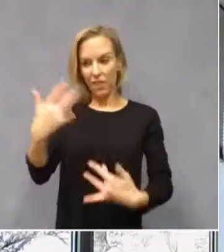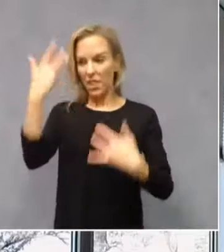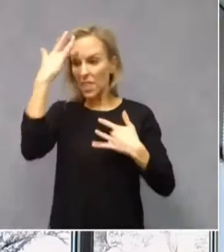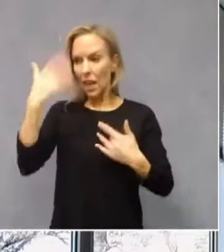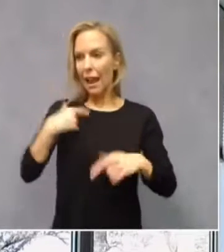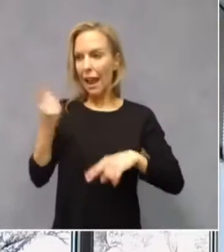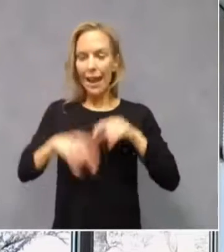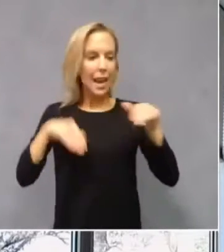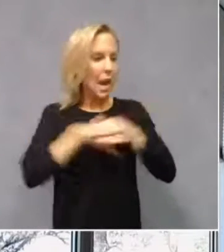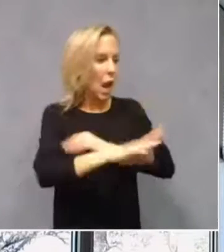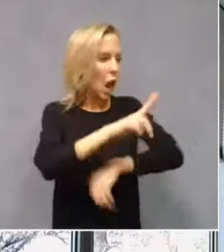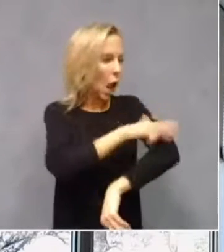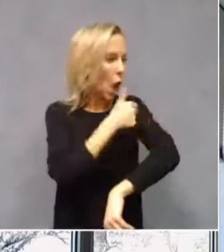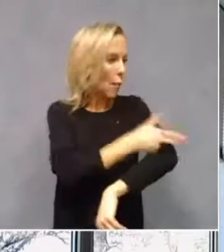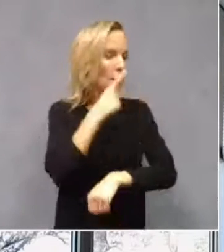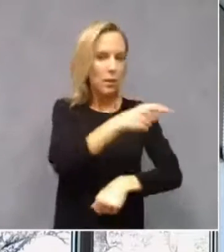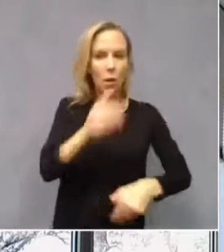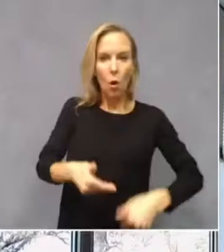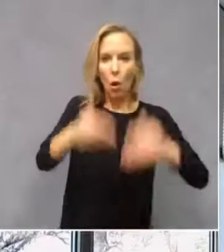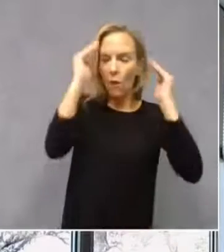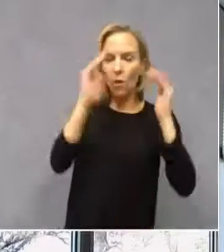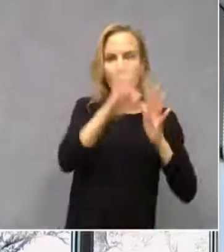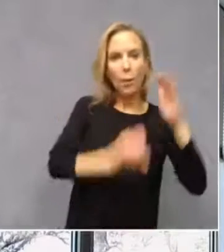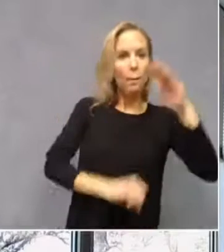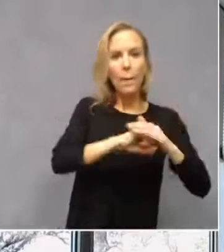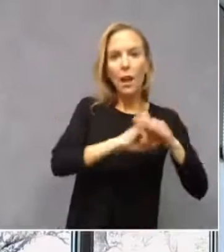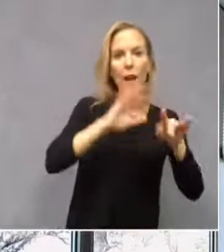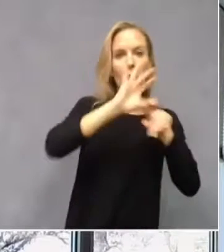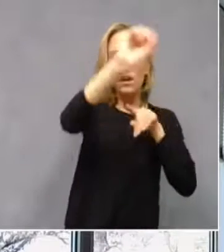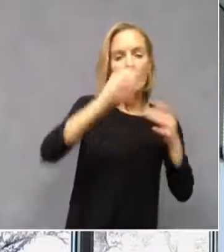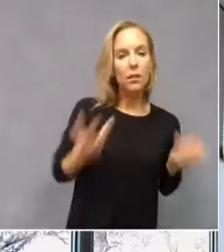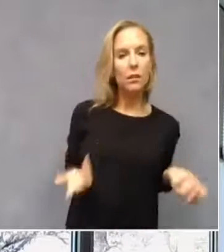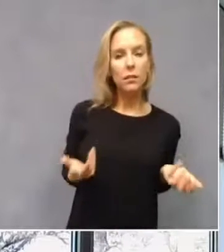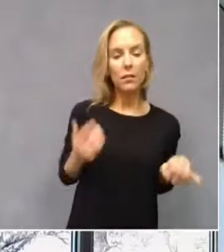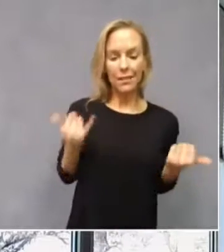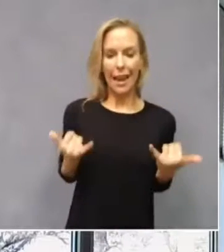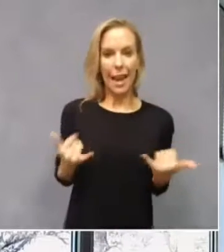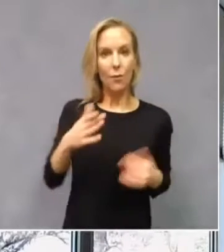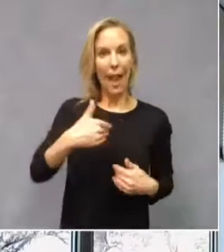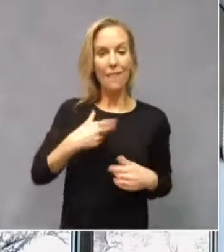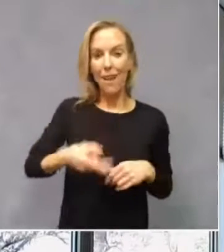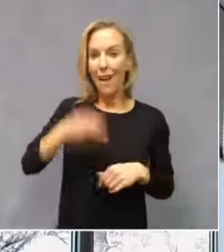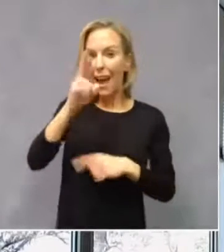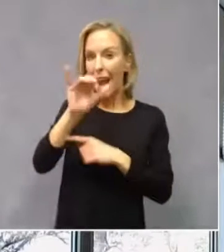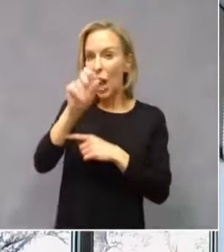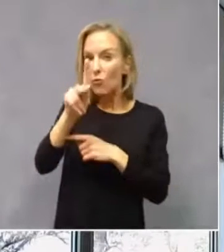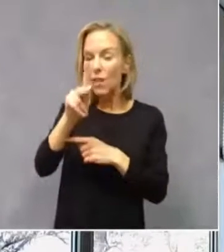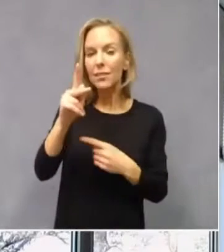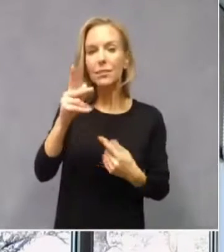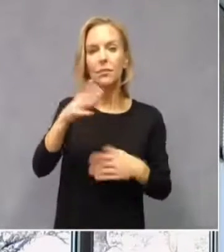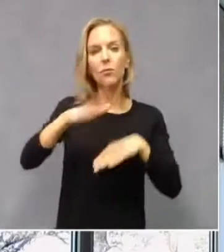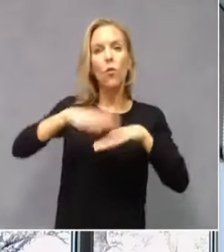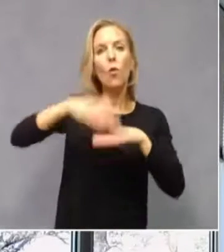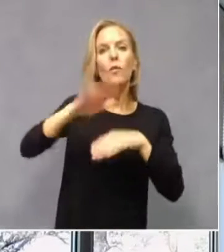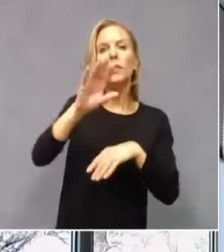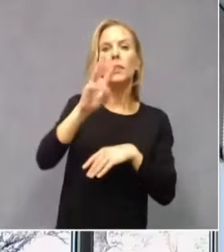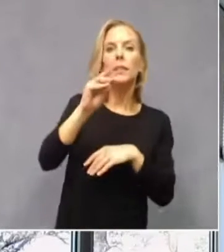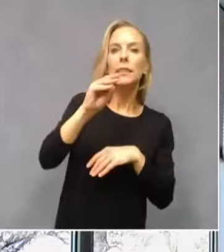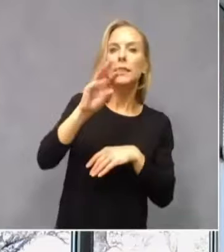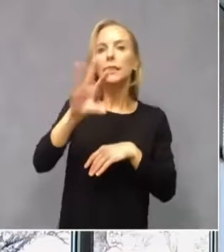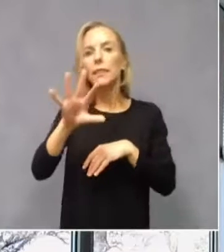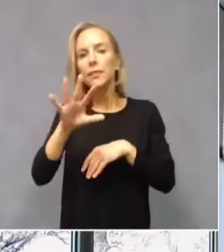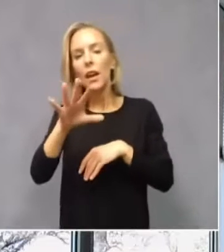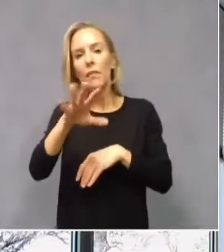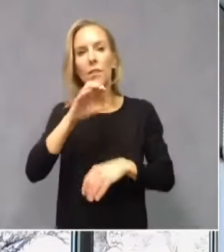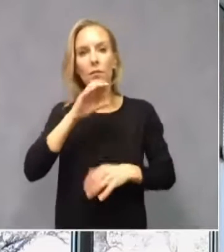states. Right now, if you have high-risk conditions, if you're over 60 or 65, if you have major medical